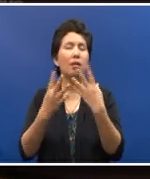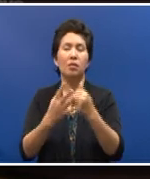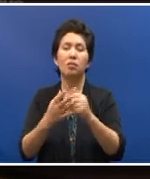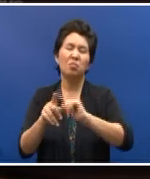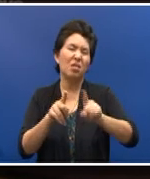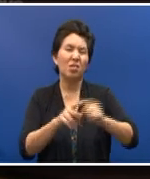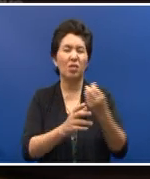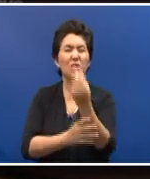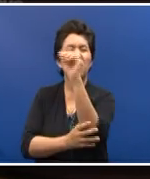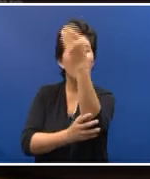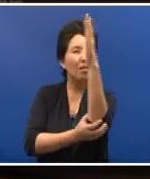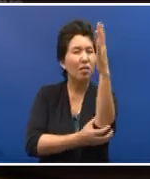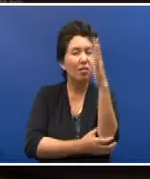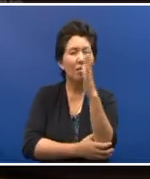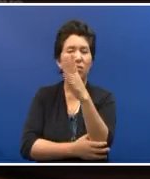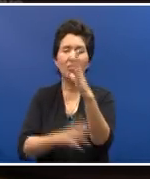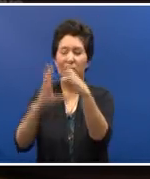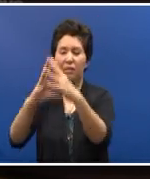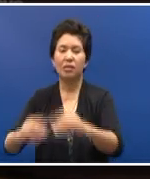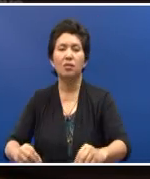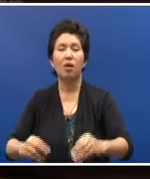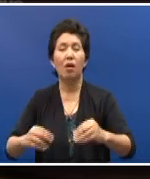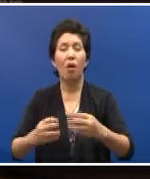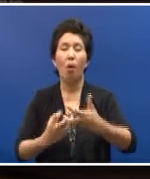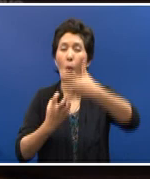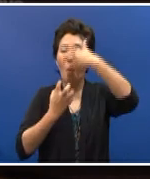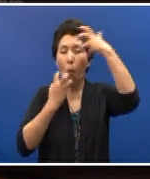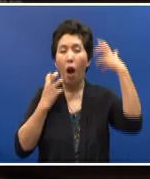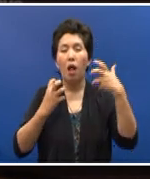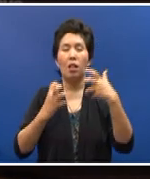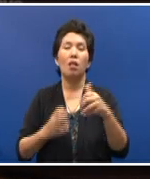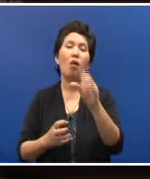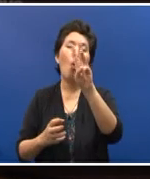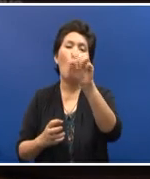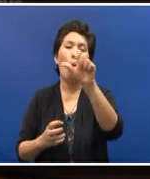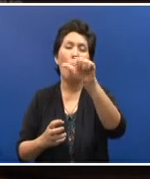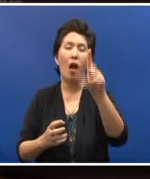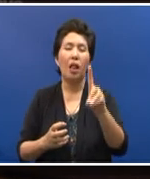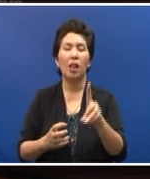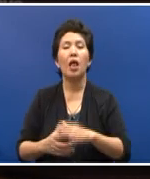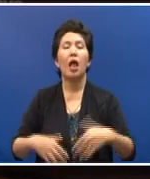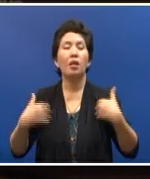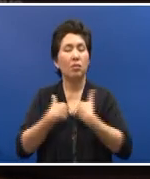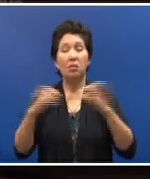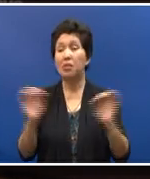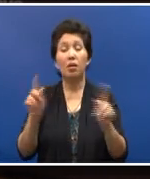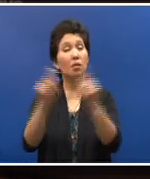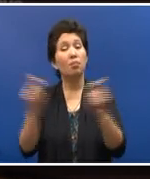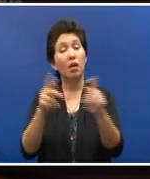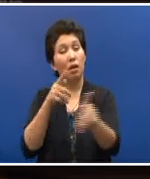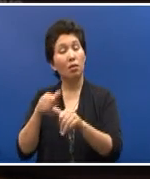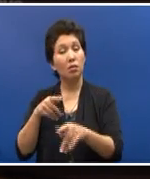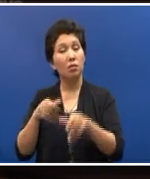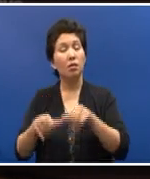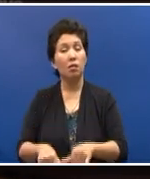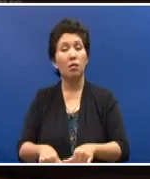are becoming extinct. What about wild animals? Now they have no place to stay, right? They have been displaced